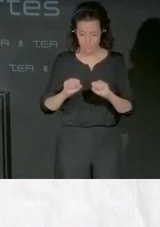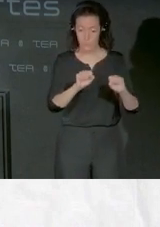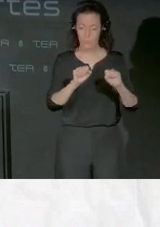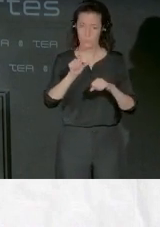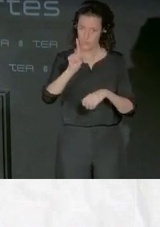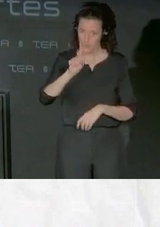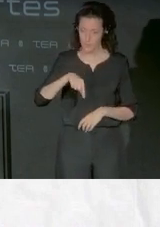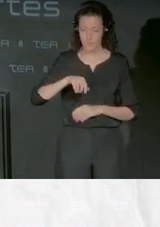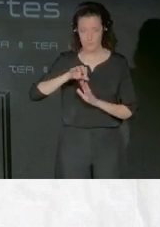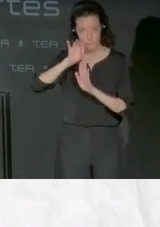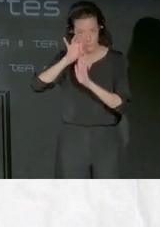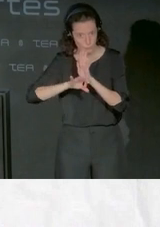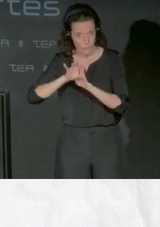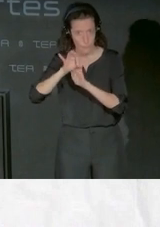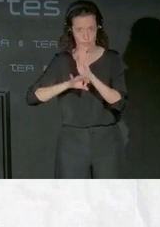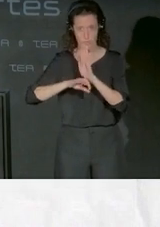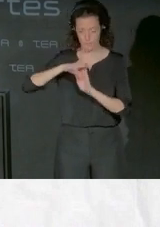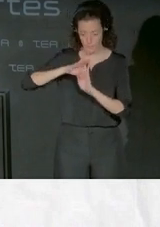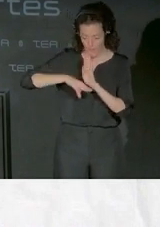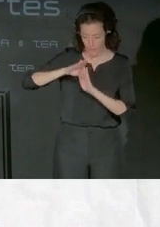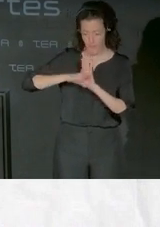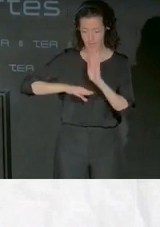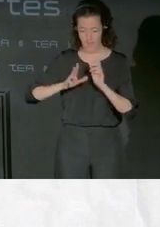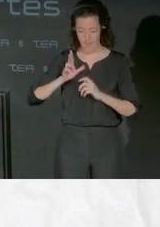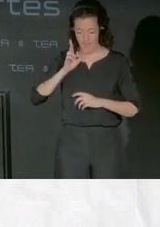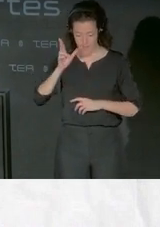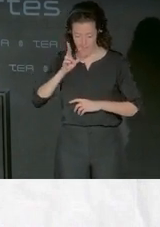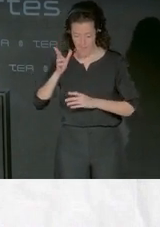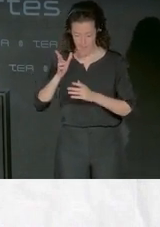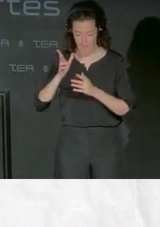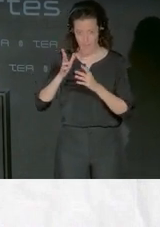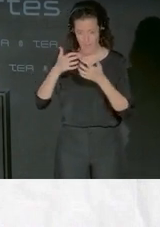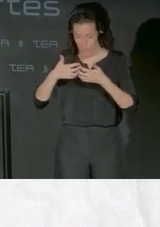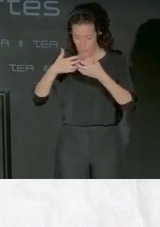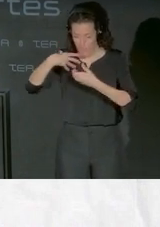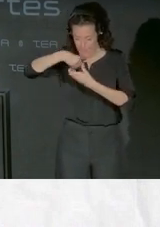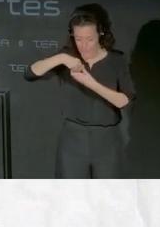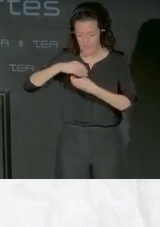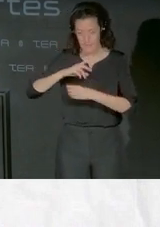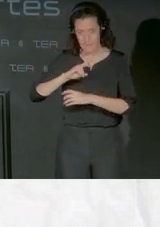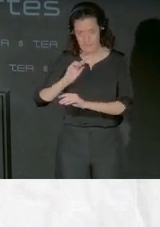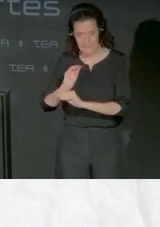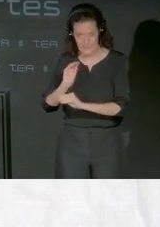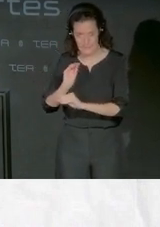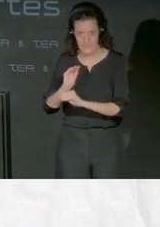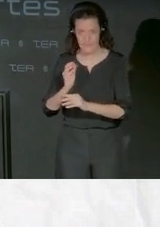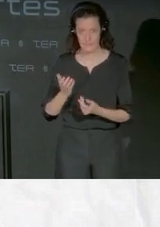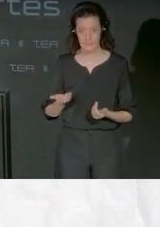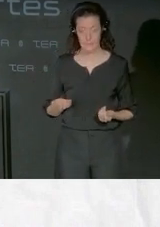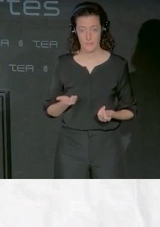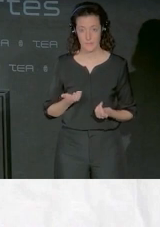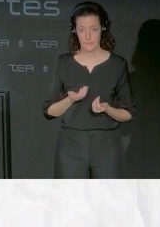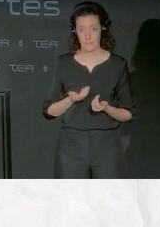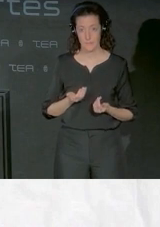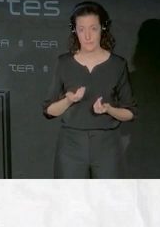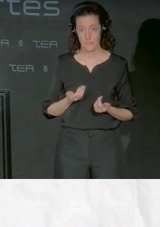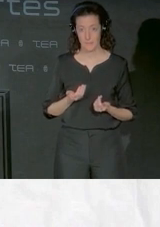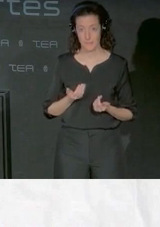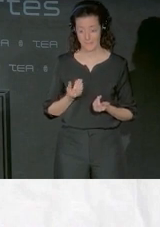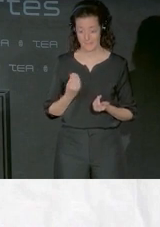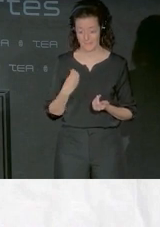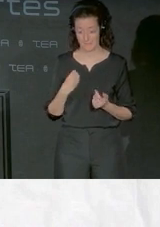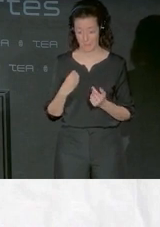as when the game was played at the time, so potentially online environments as well. So there are quite a lot of complexity here. We